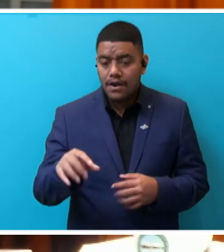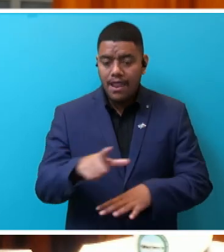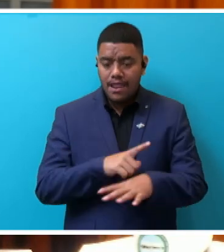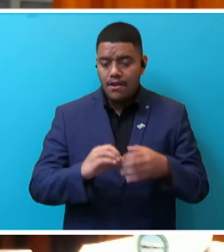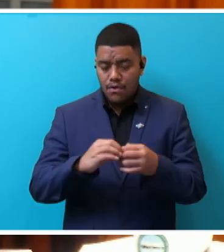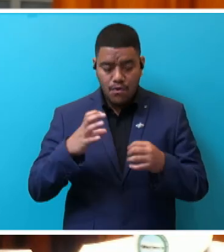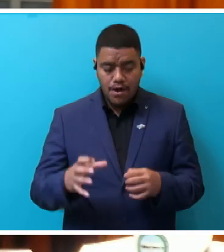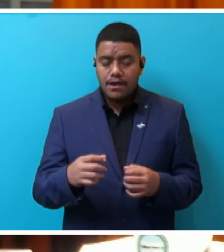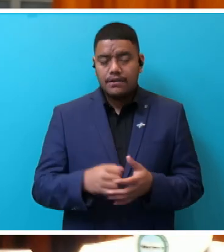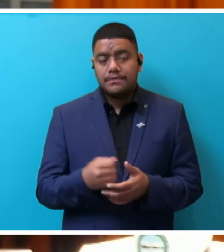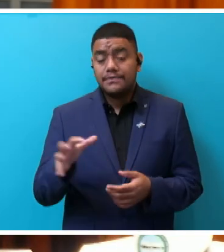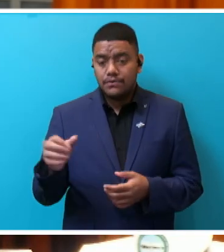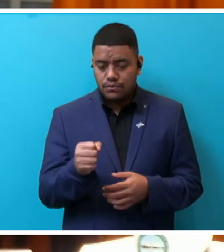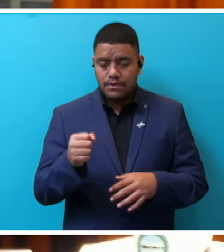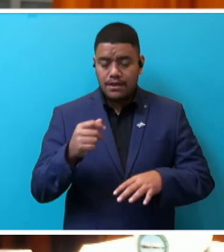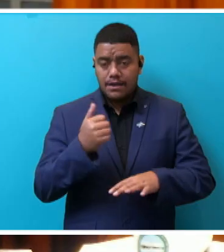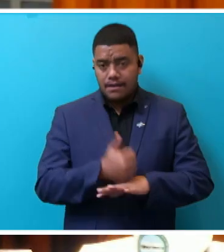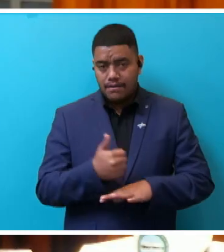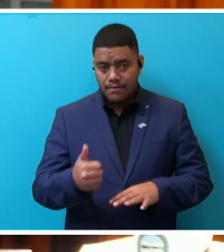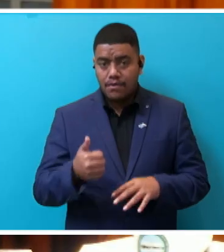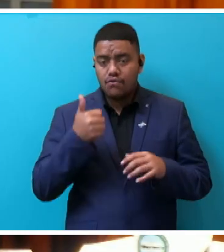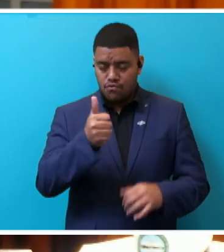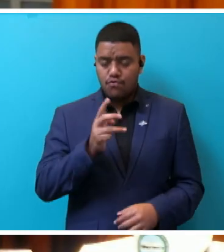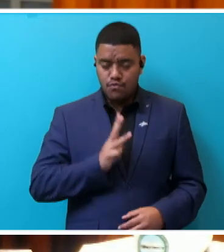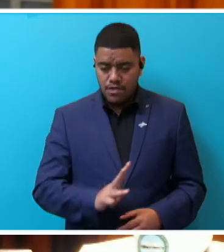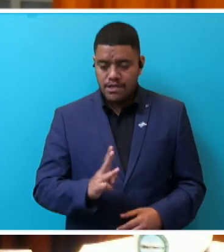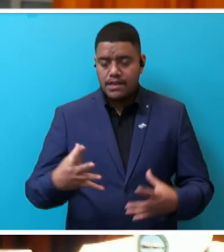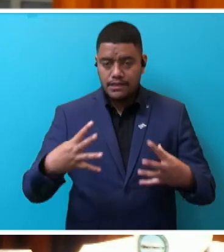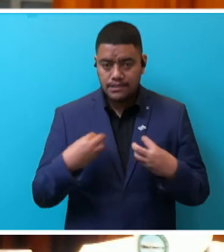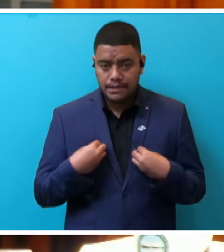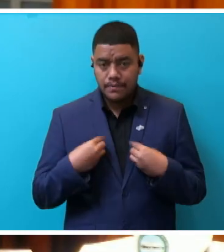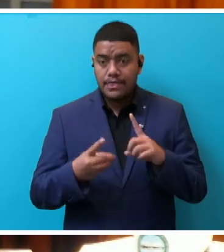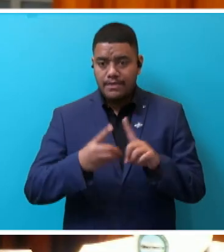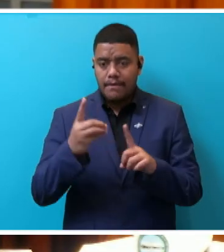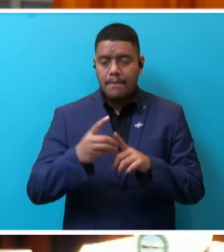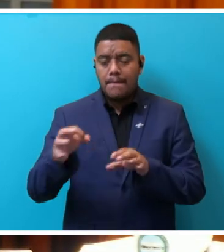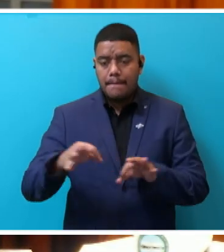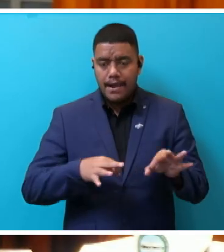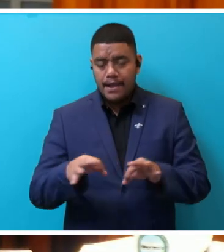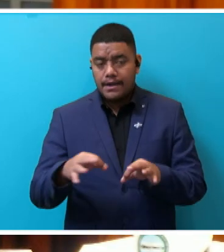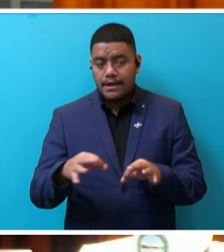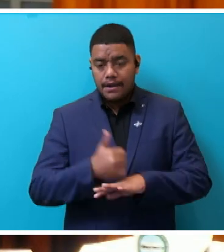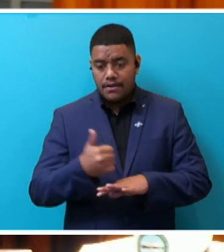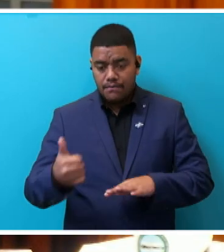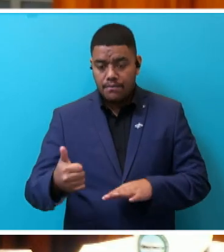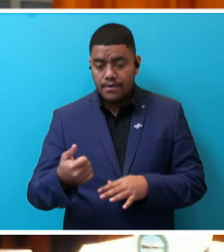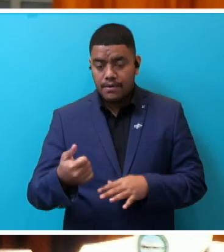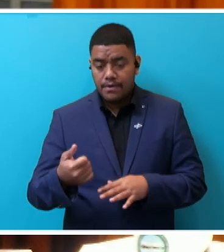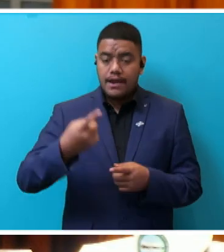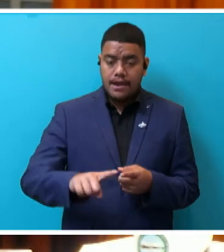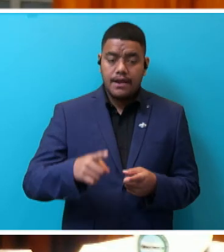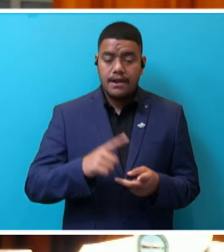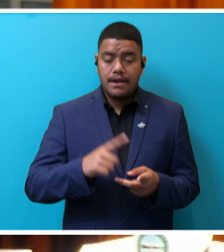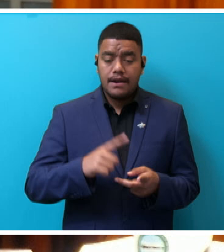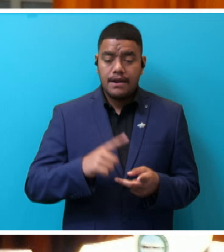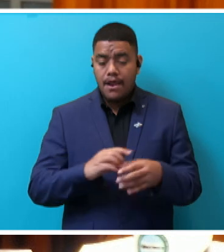units and them to government as goodwill of the development plans that government and the